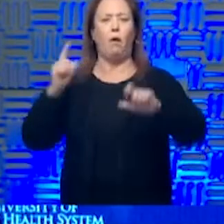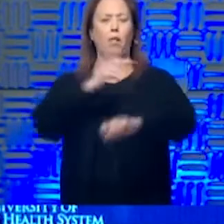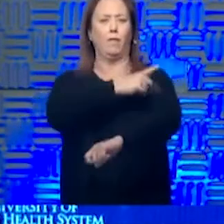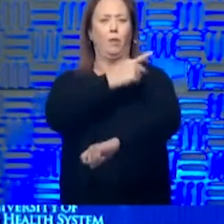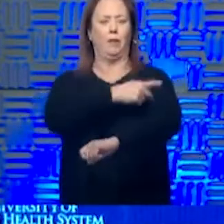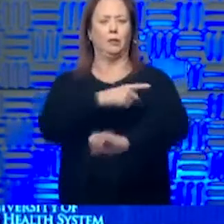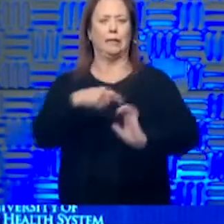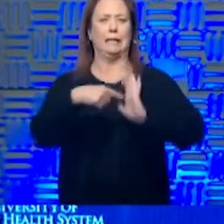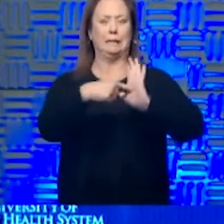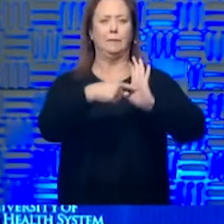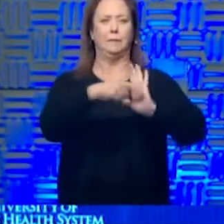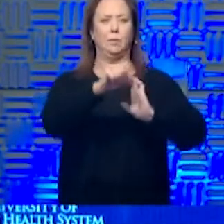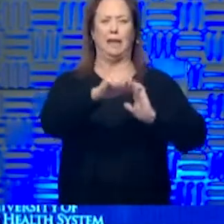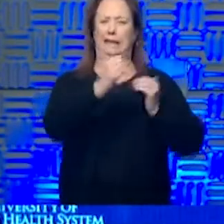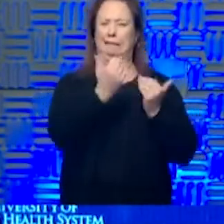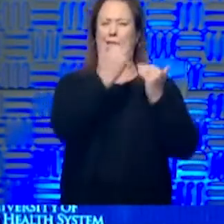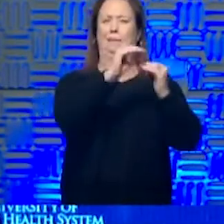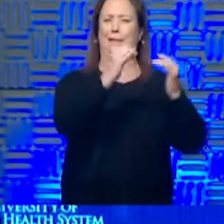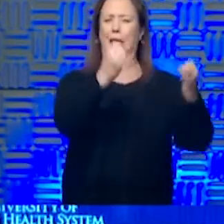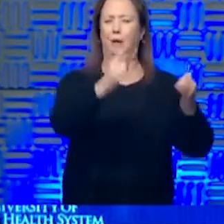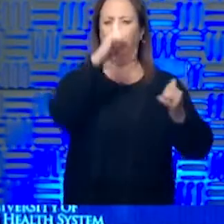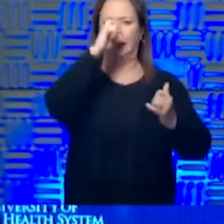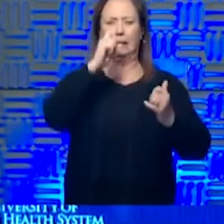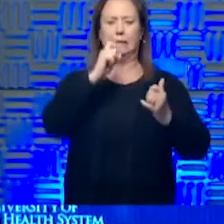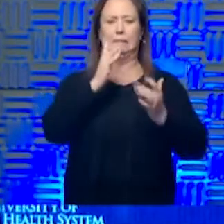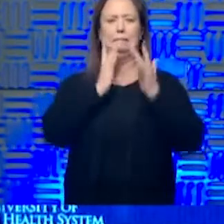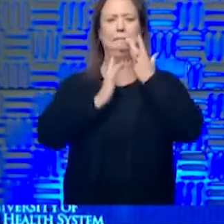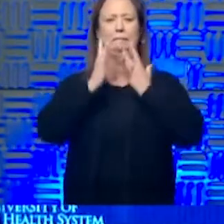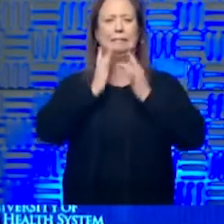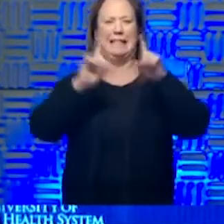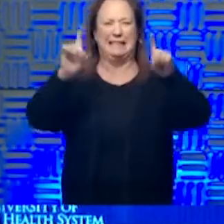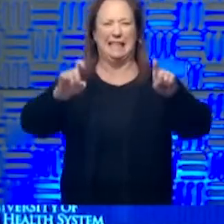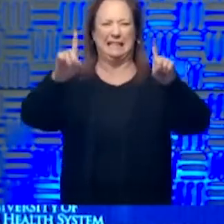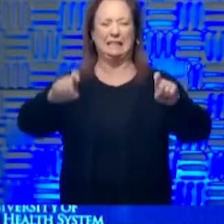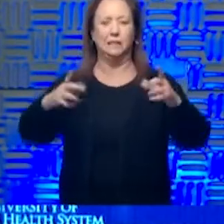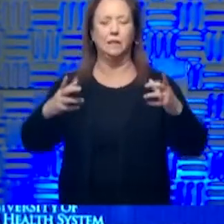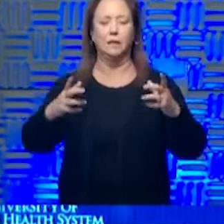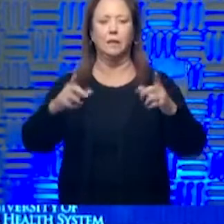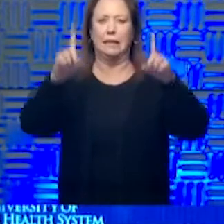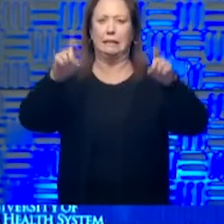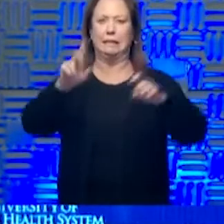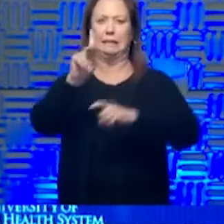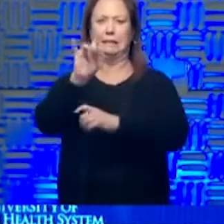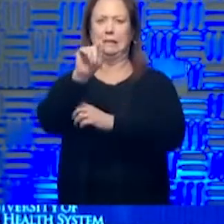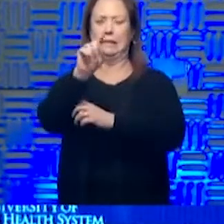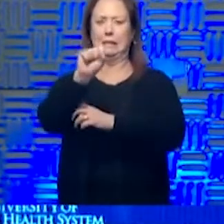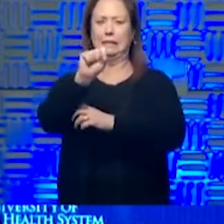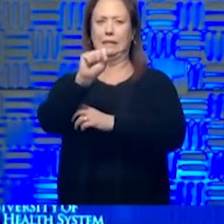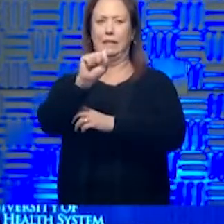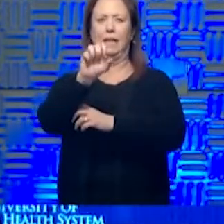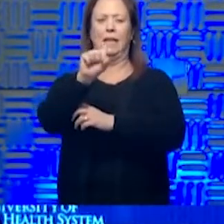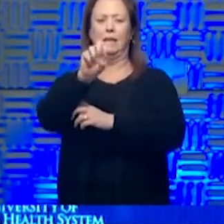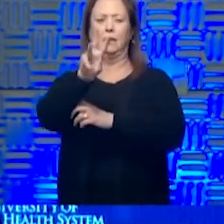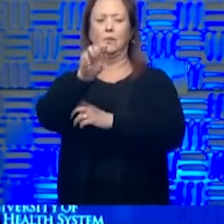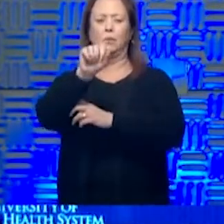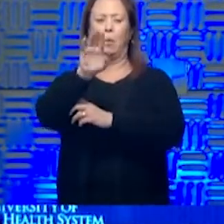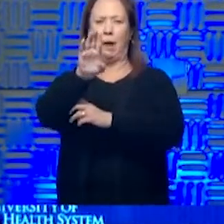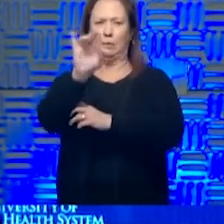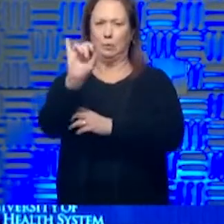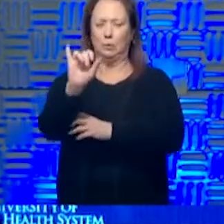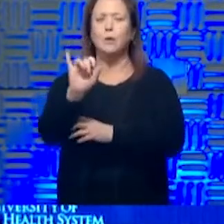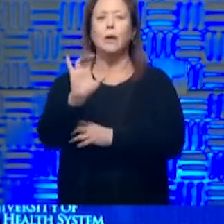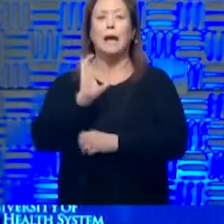had symptoms. We've had to restrict this because of the supply of tests and testing kits, and specifically the swabs.